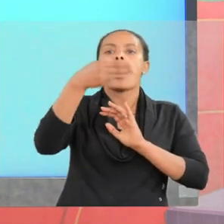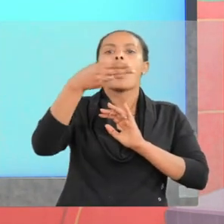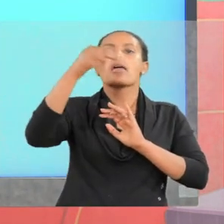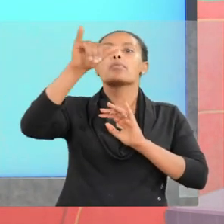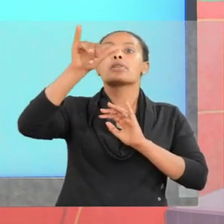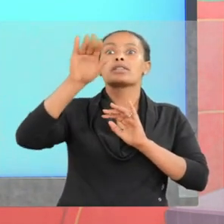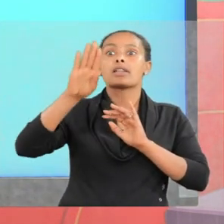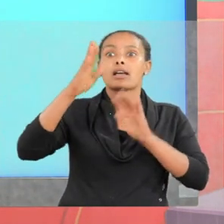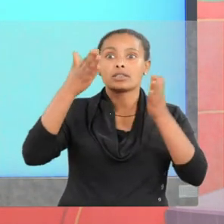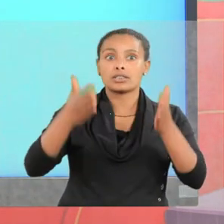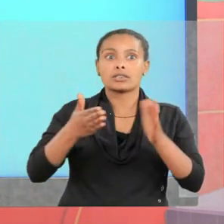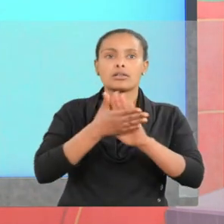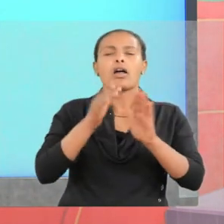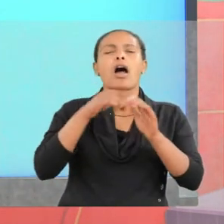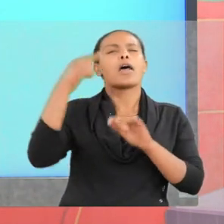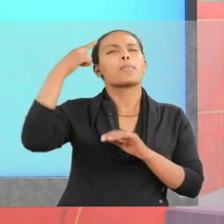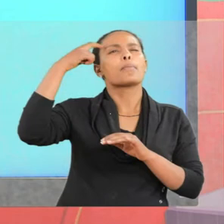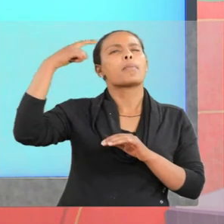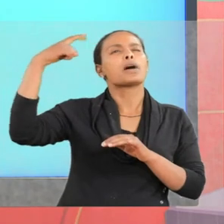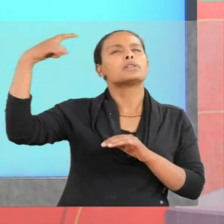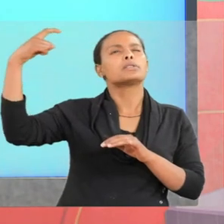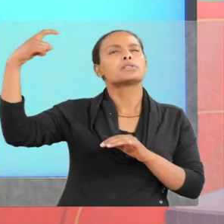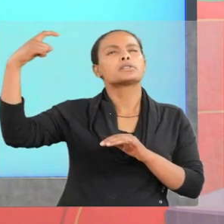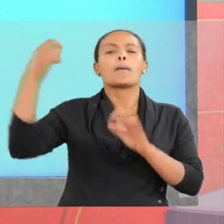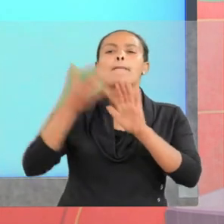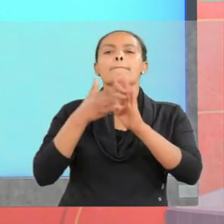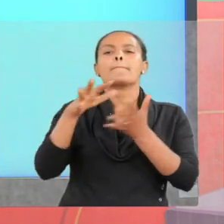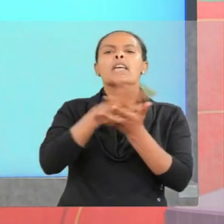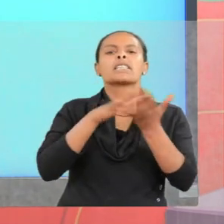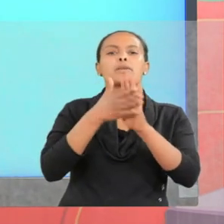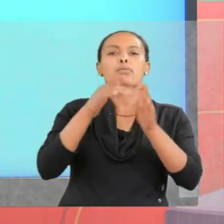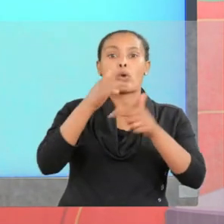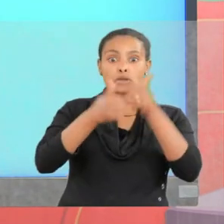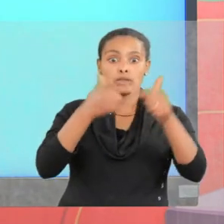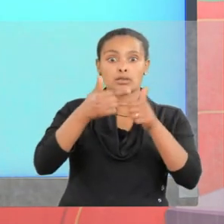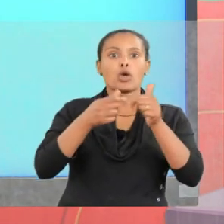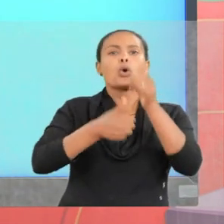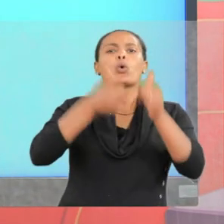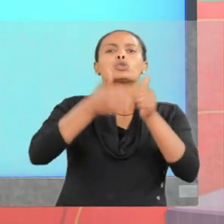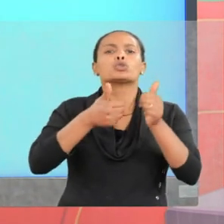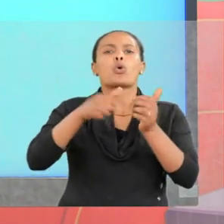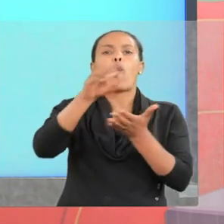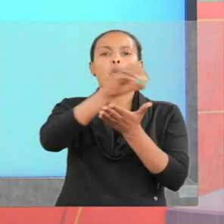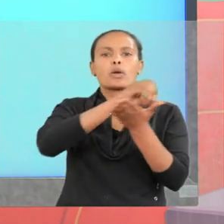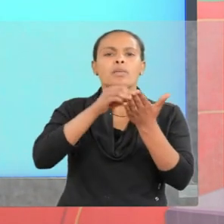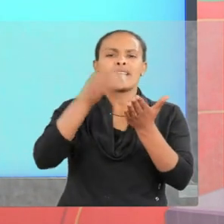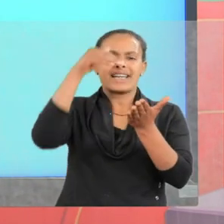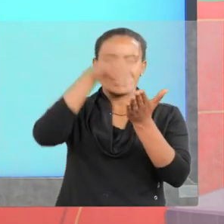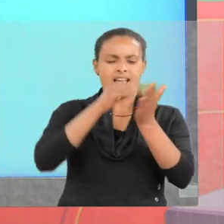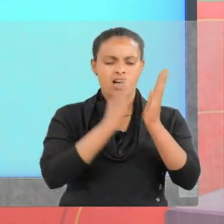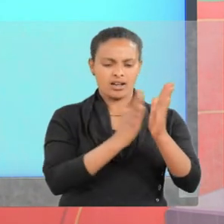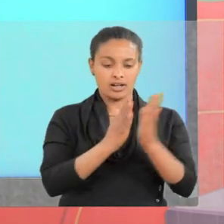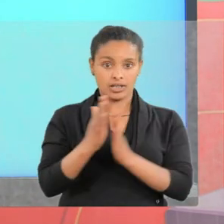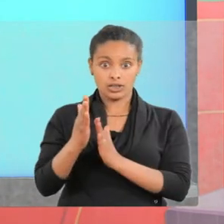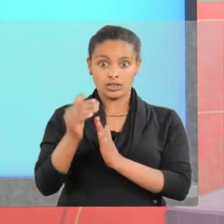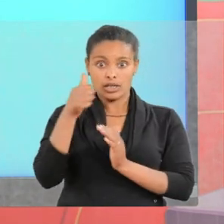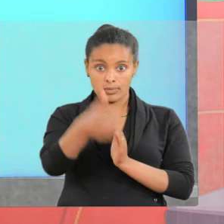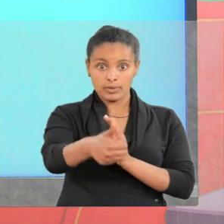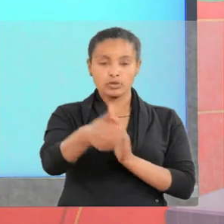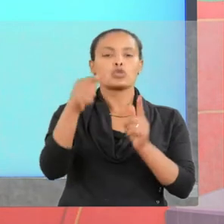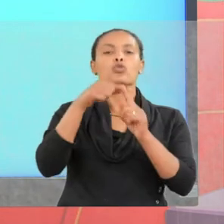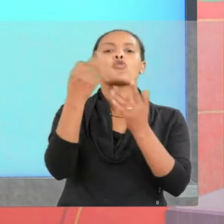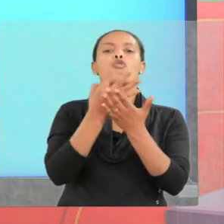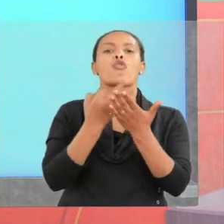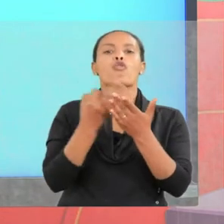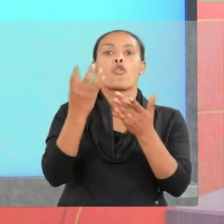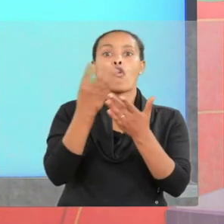Hybridization is an imaginary mixing process in which orbitals rearrange themselves to form